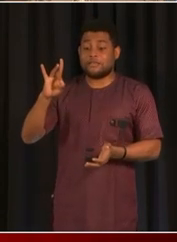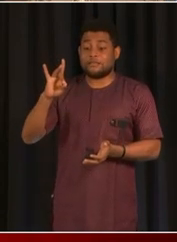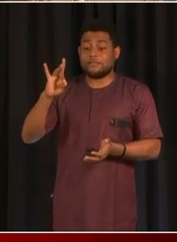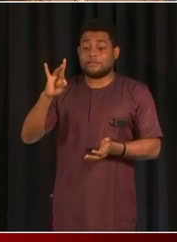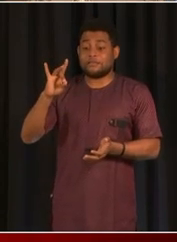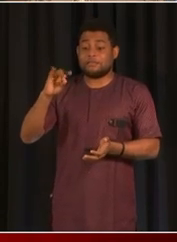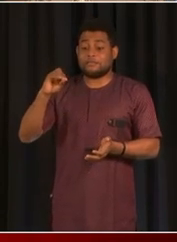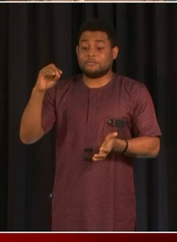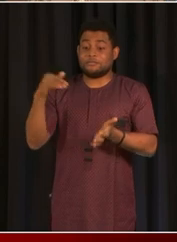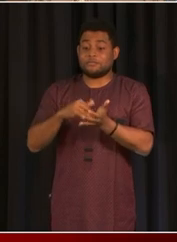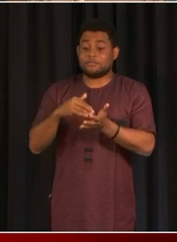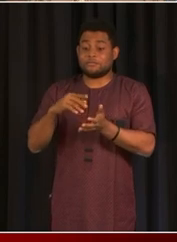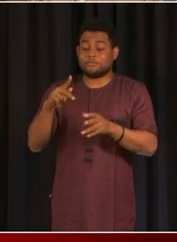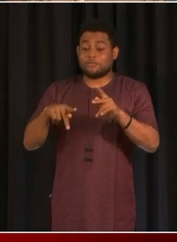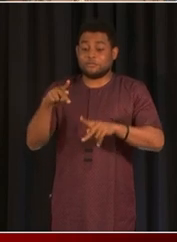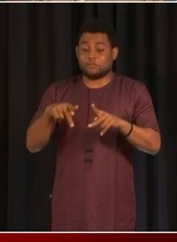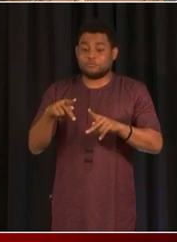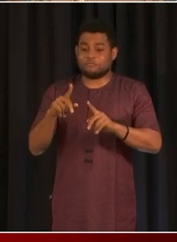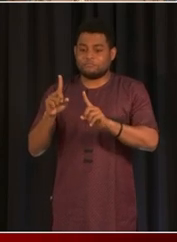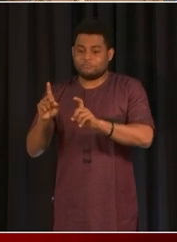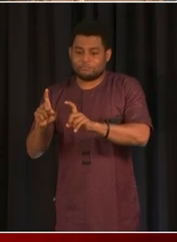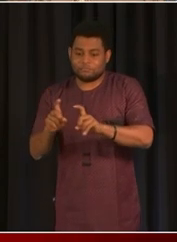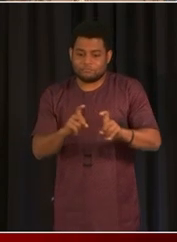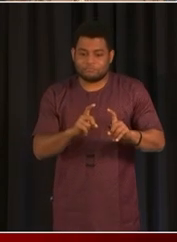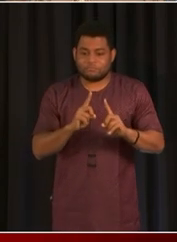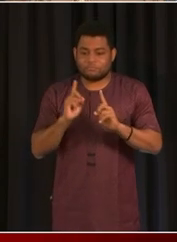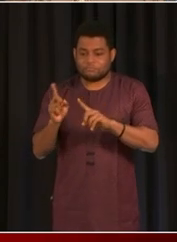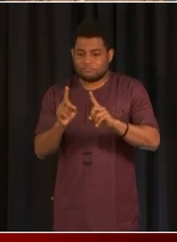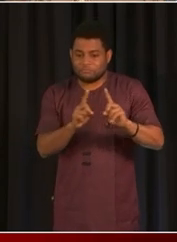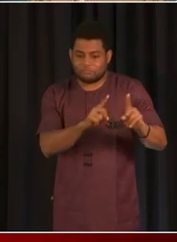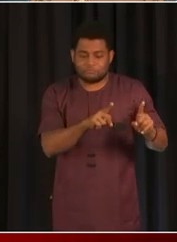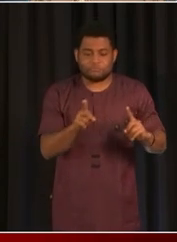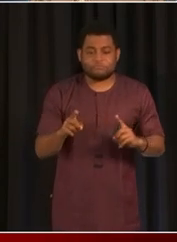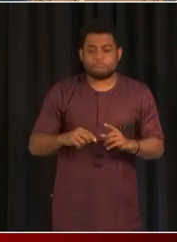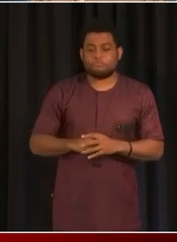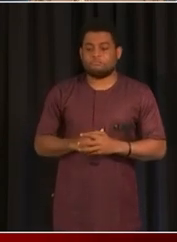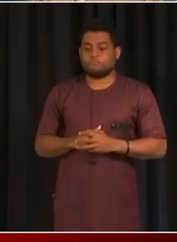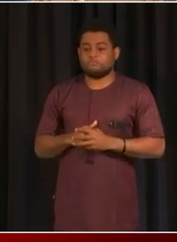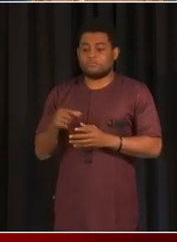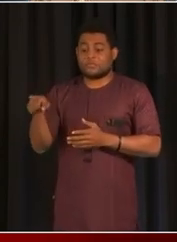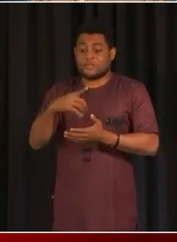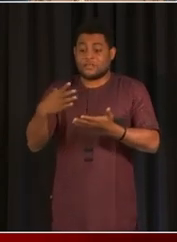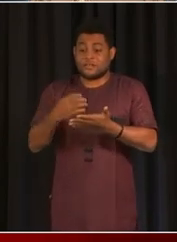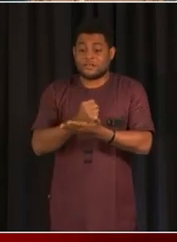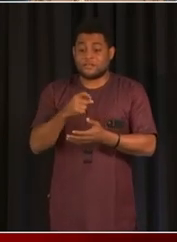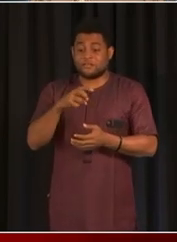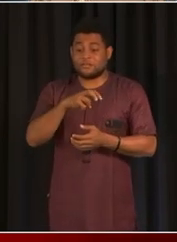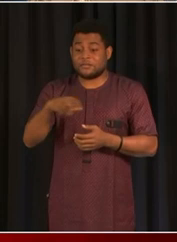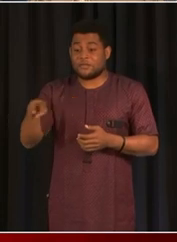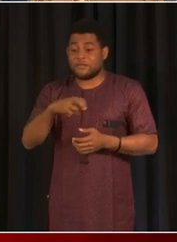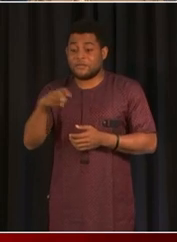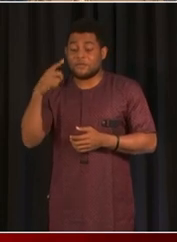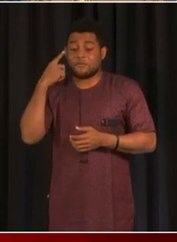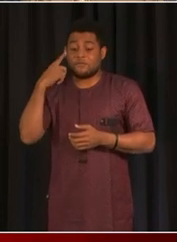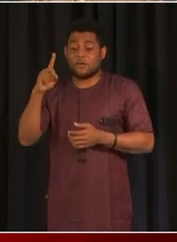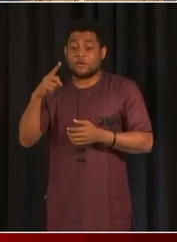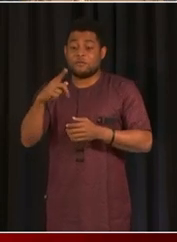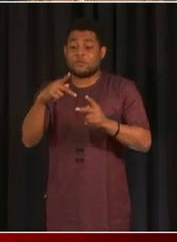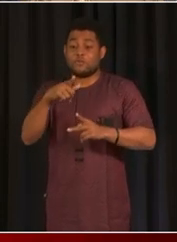high traffic areas, and secured transportation for more than 300 people to get to an